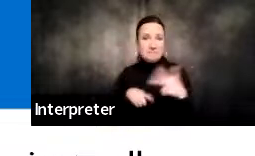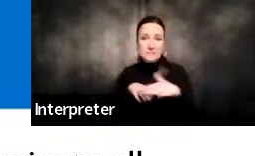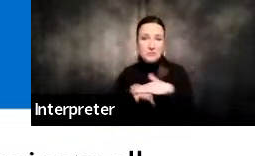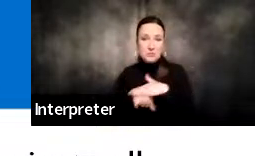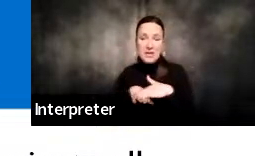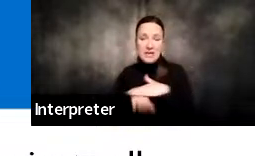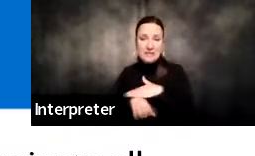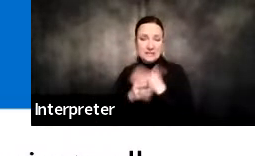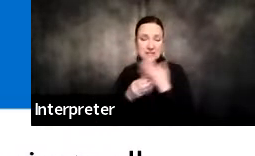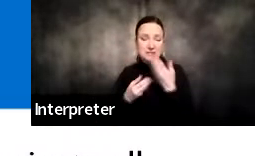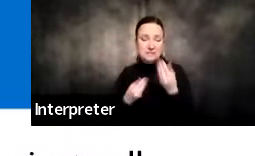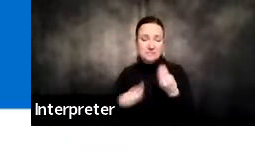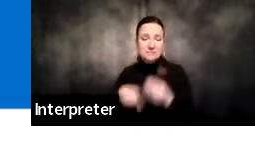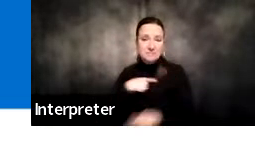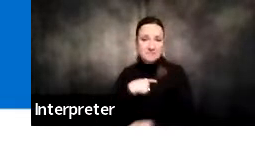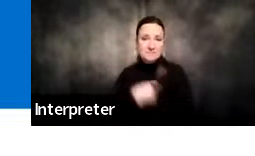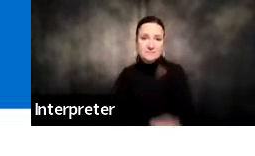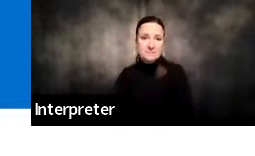202-787-4044.